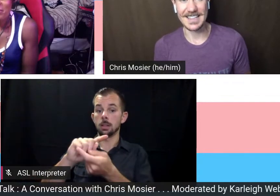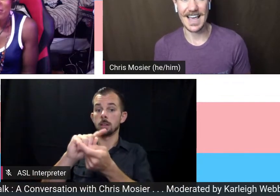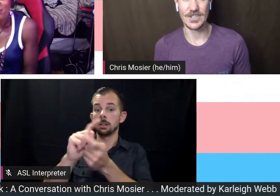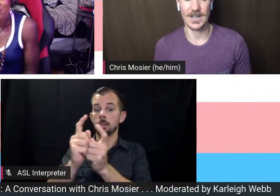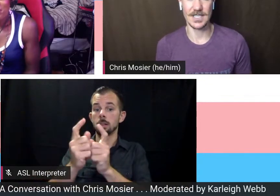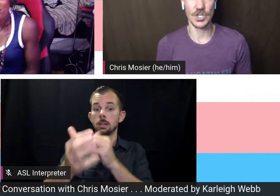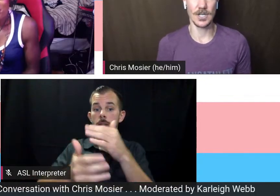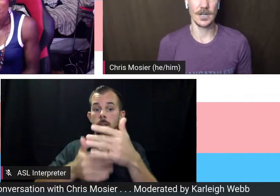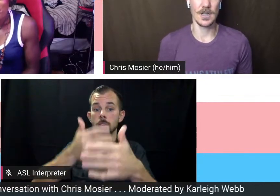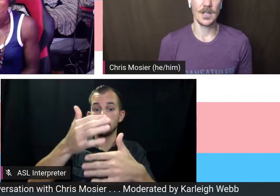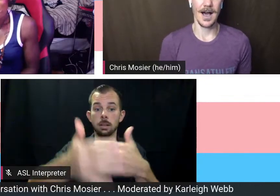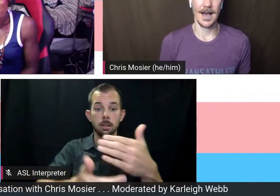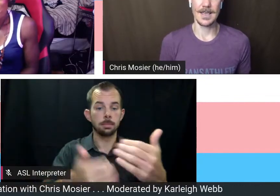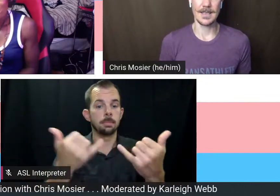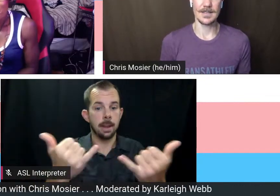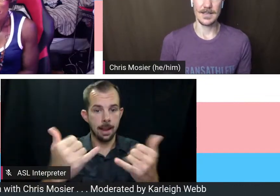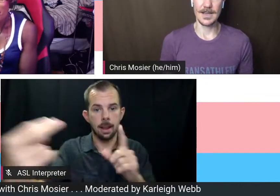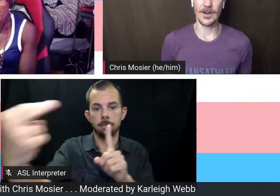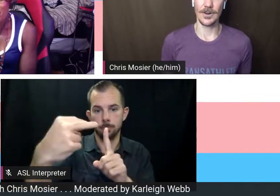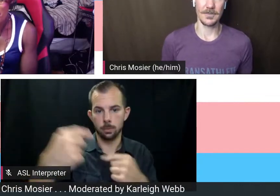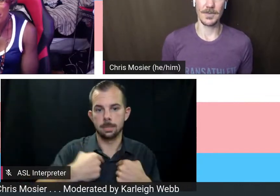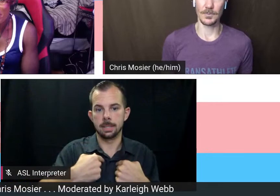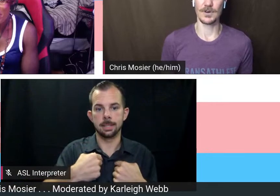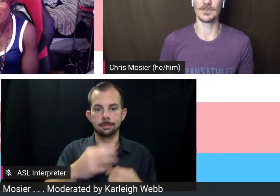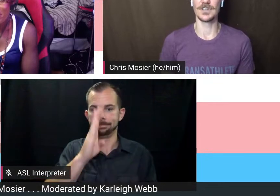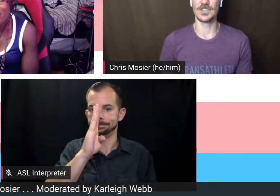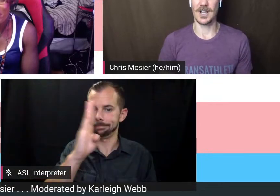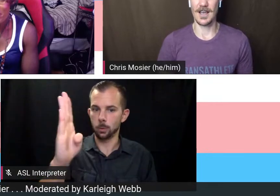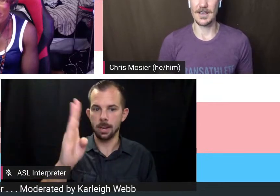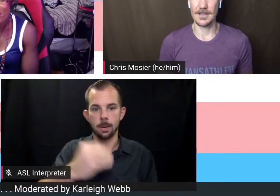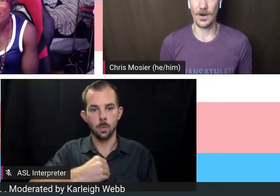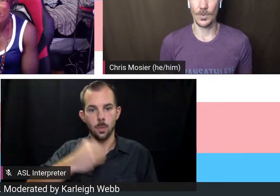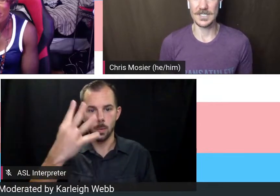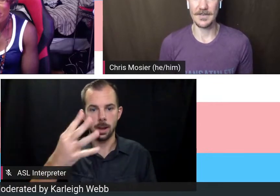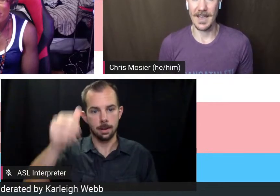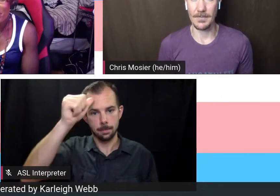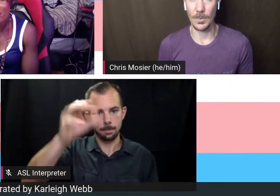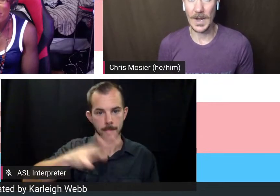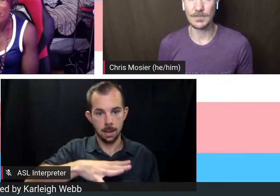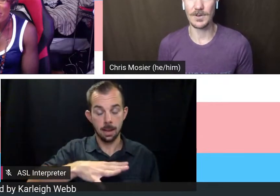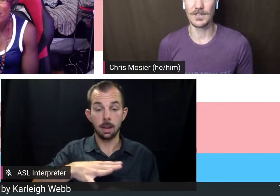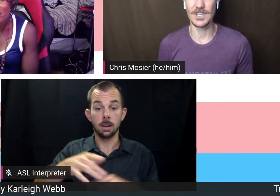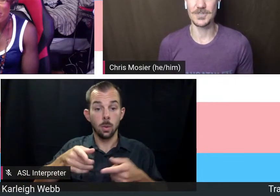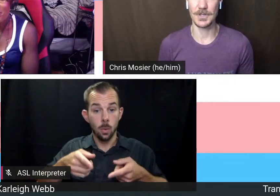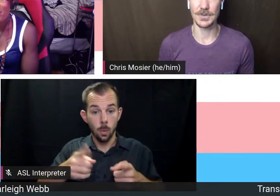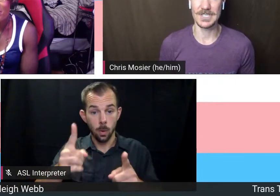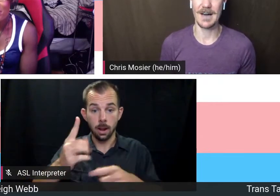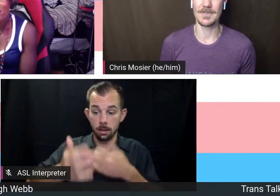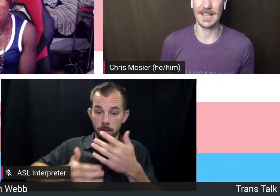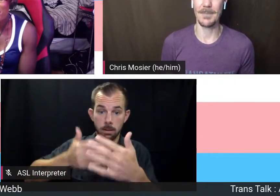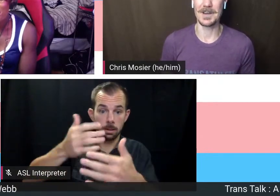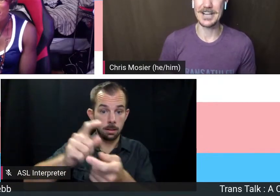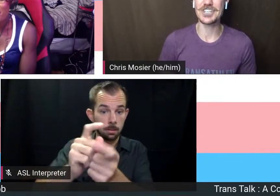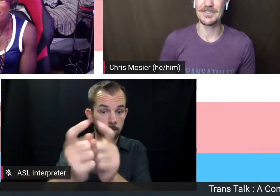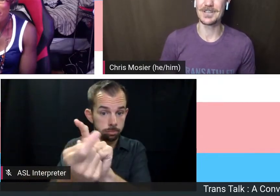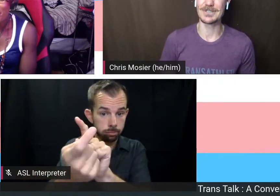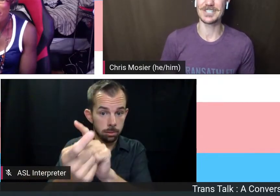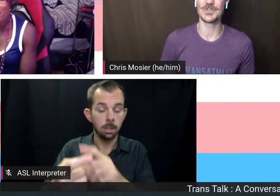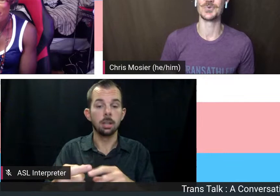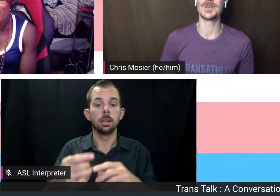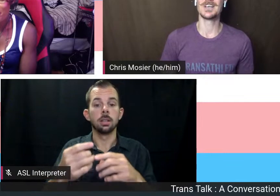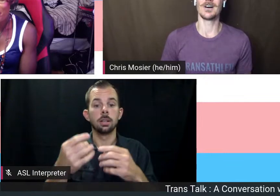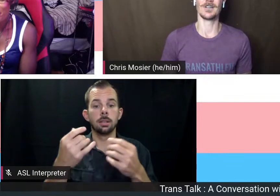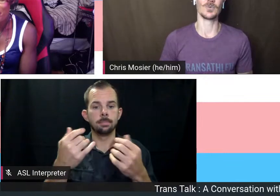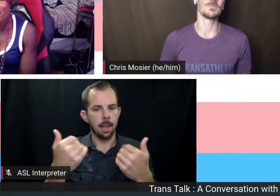so in that transition, I inherited male privilege. I always have had my white privilege, but the combination of